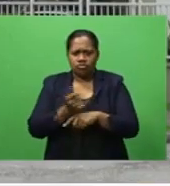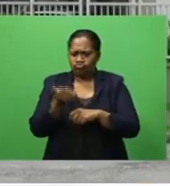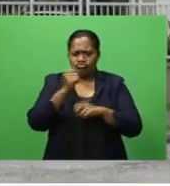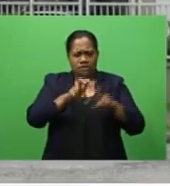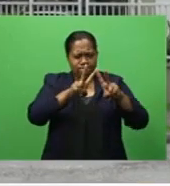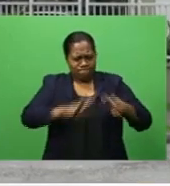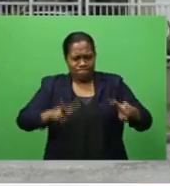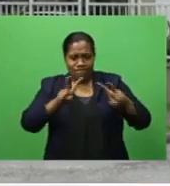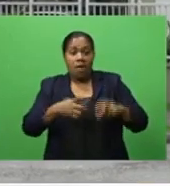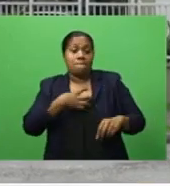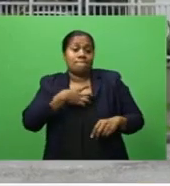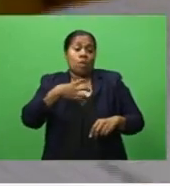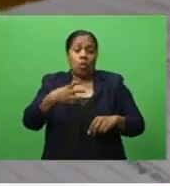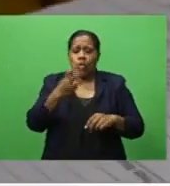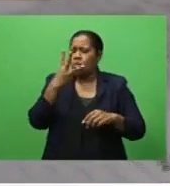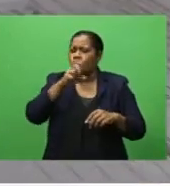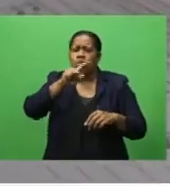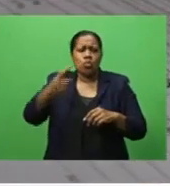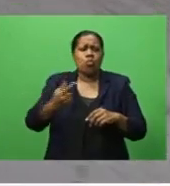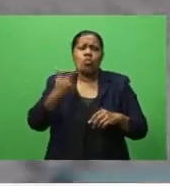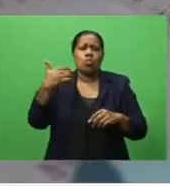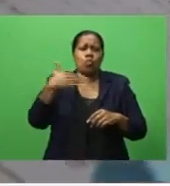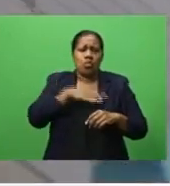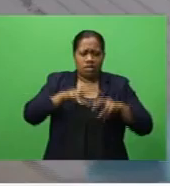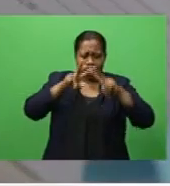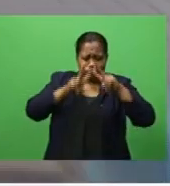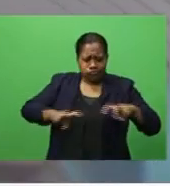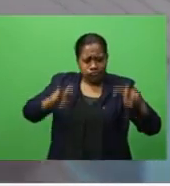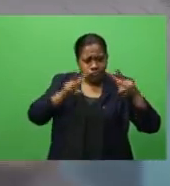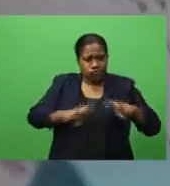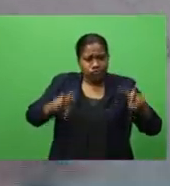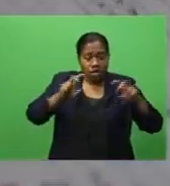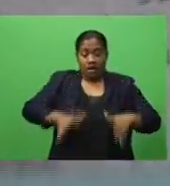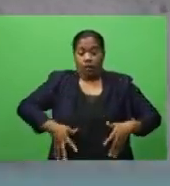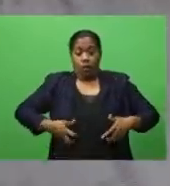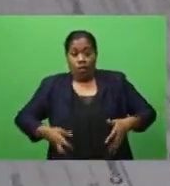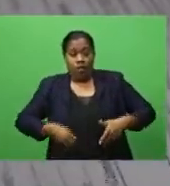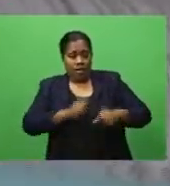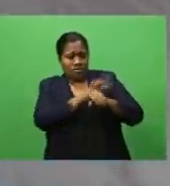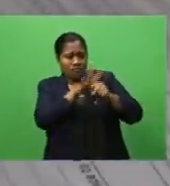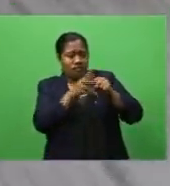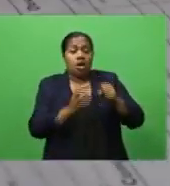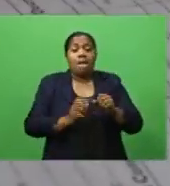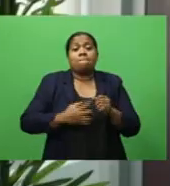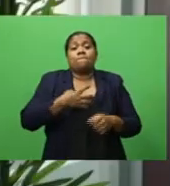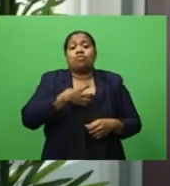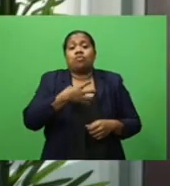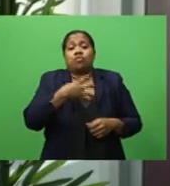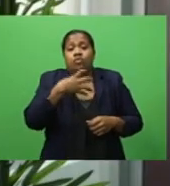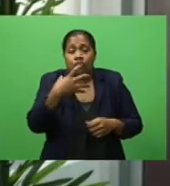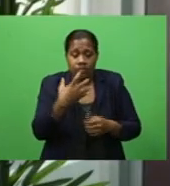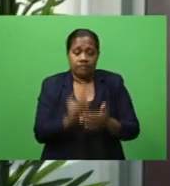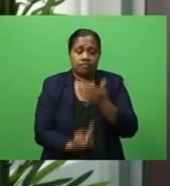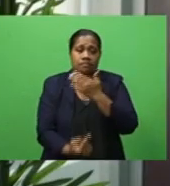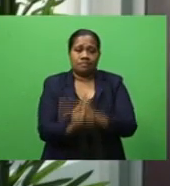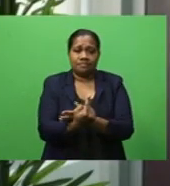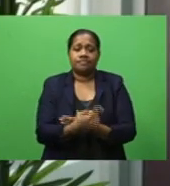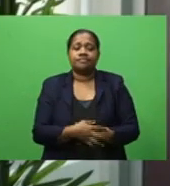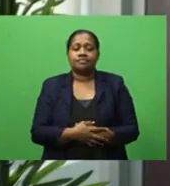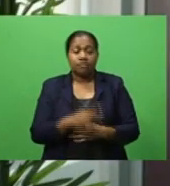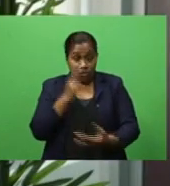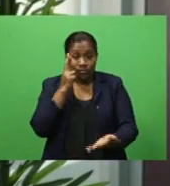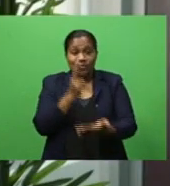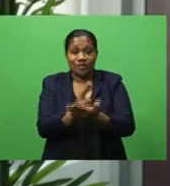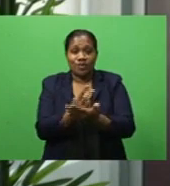than 3,700 inspections, while complaints during COVID-19 have increased fourfold. The reality is